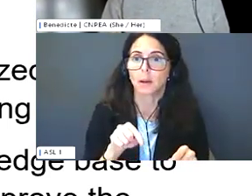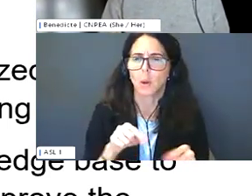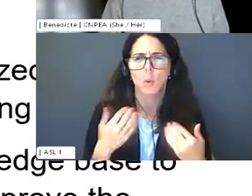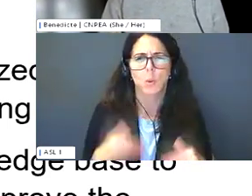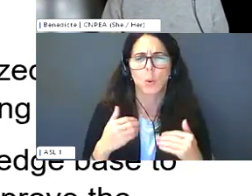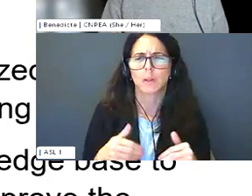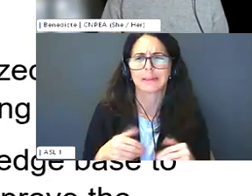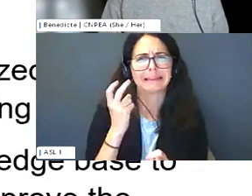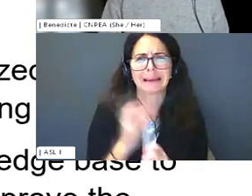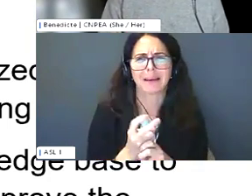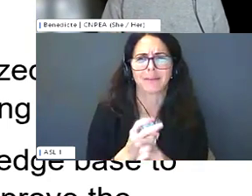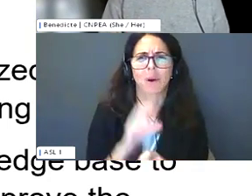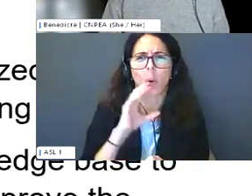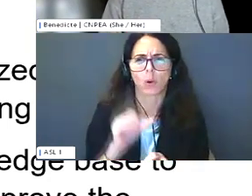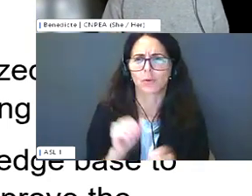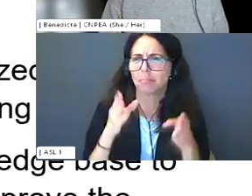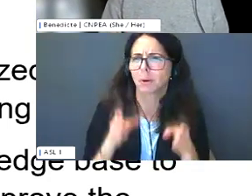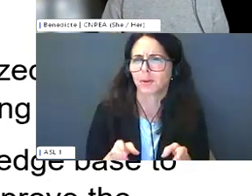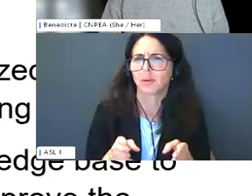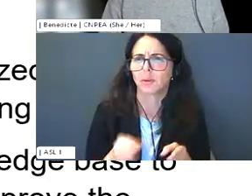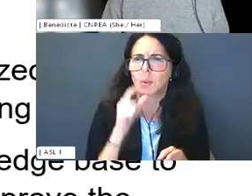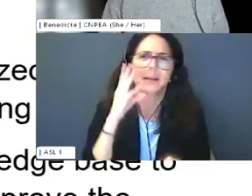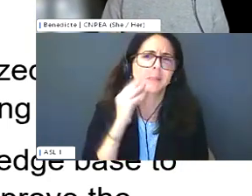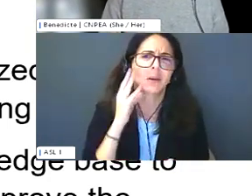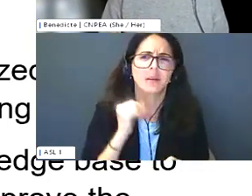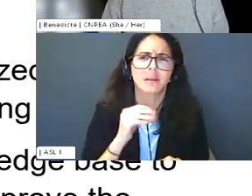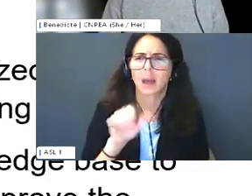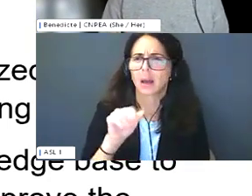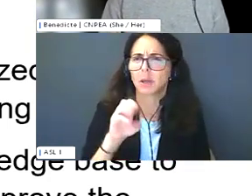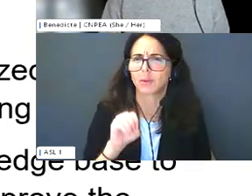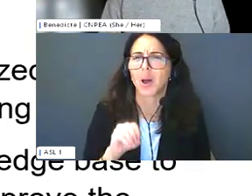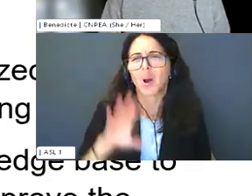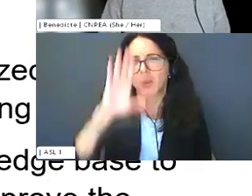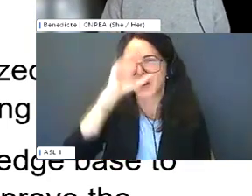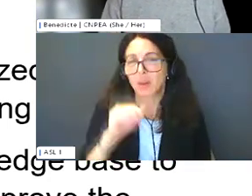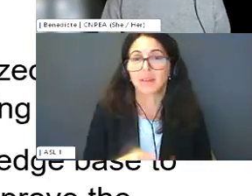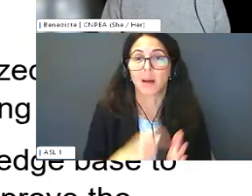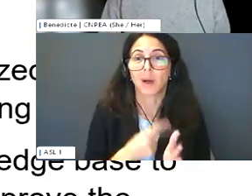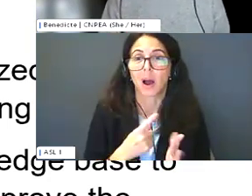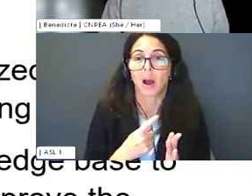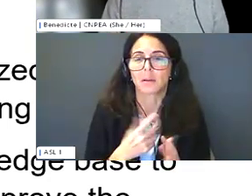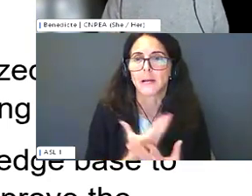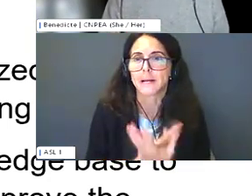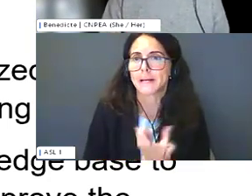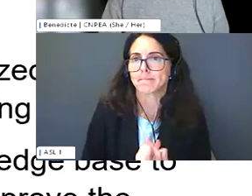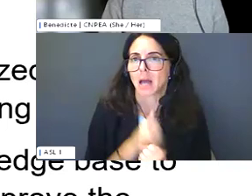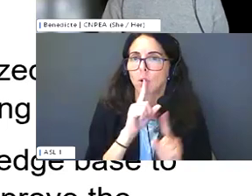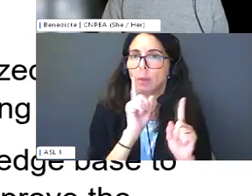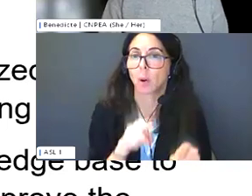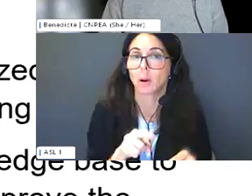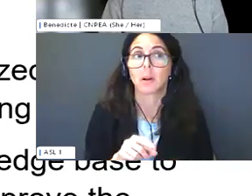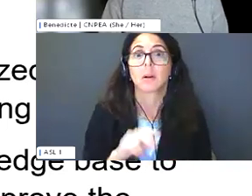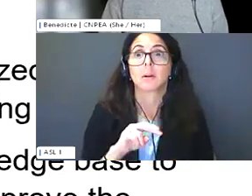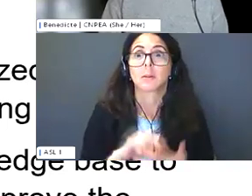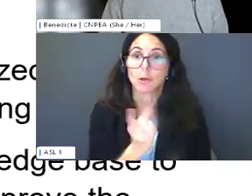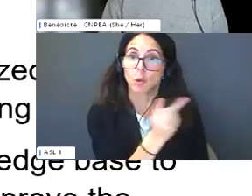they're experiencing abuse. And we know often people underreport or don't report at all. So the research they're doing is kind of going to shed light